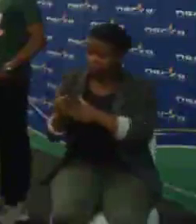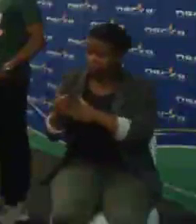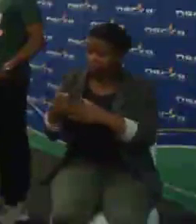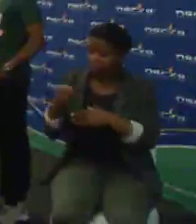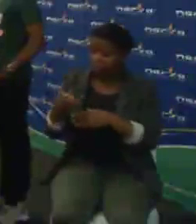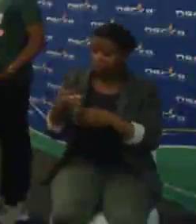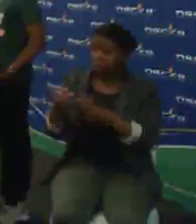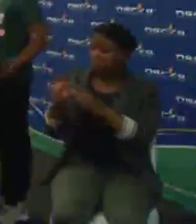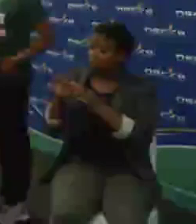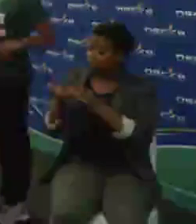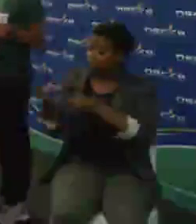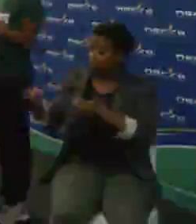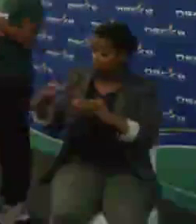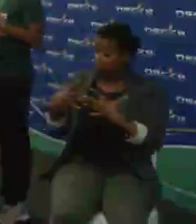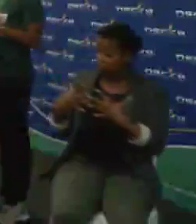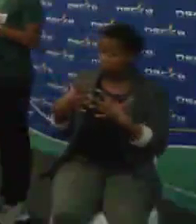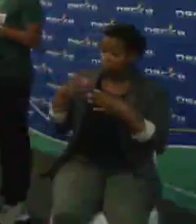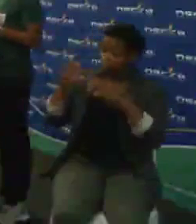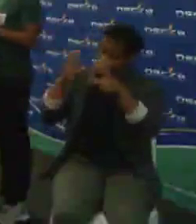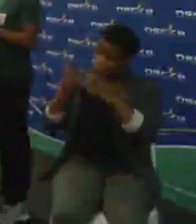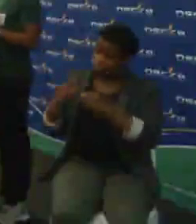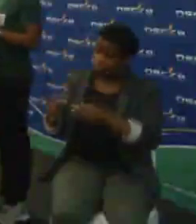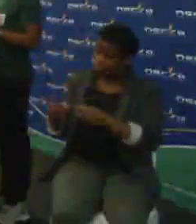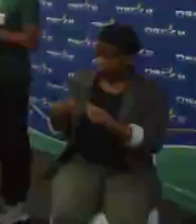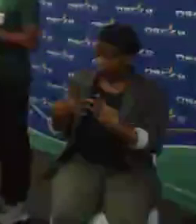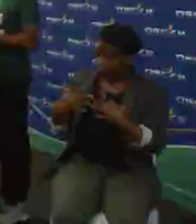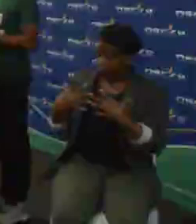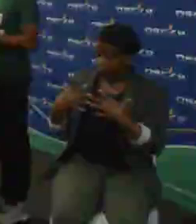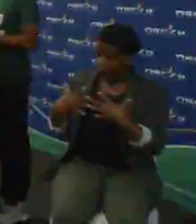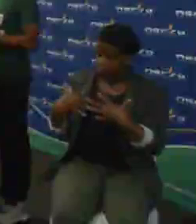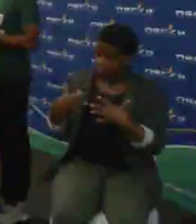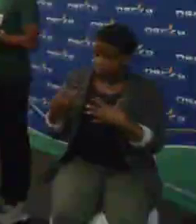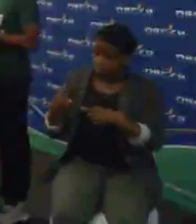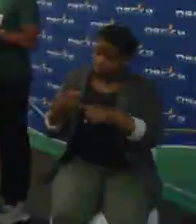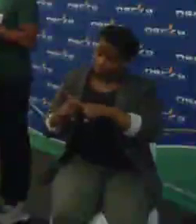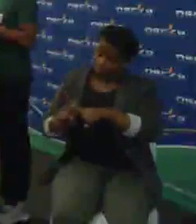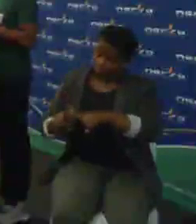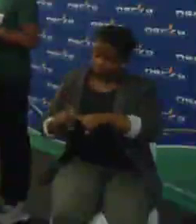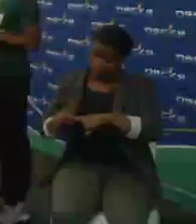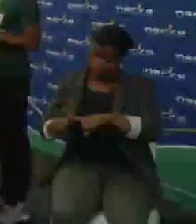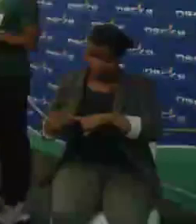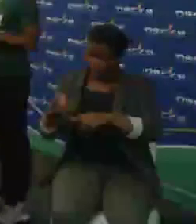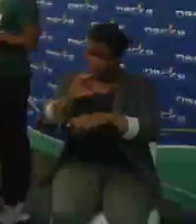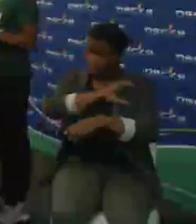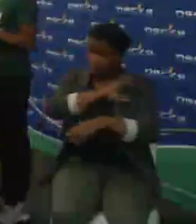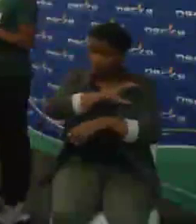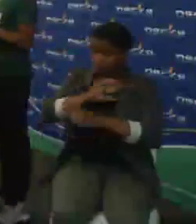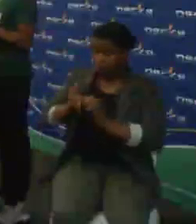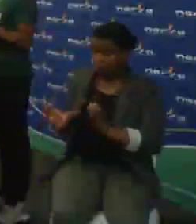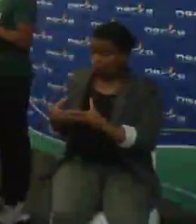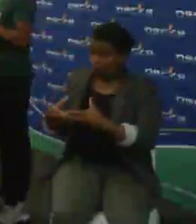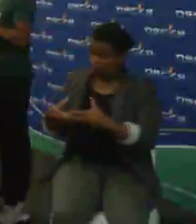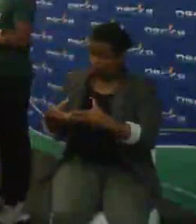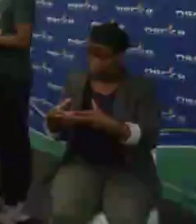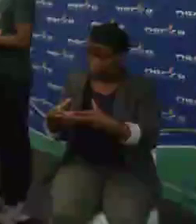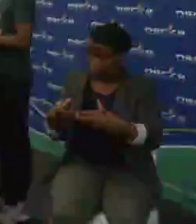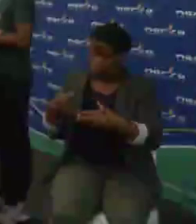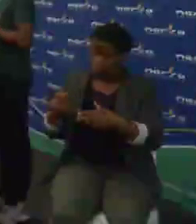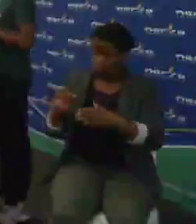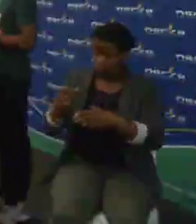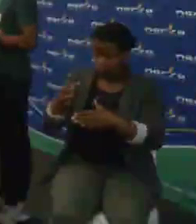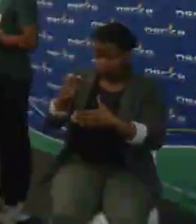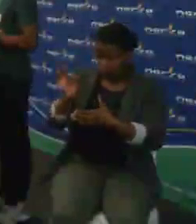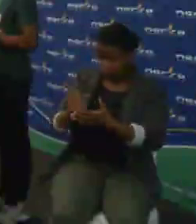interpretation that ESCOM applies in terms of how it apportions the different customer groups is